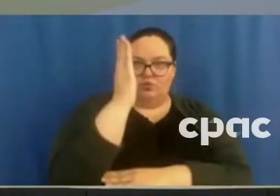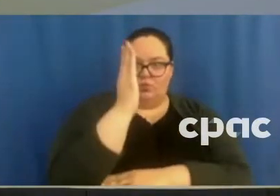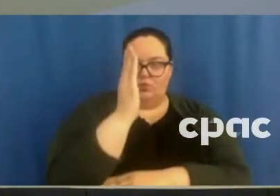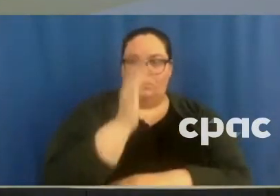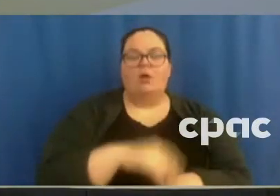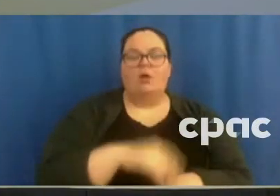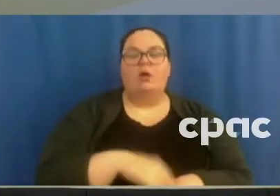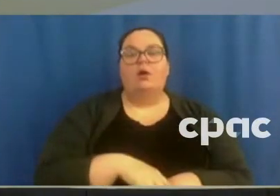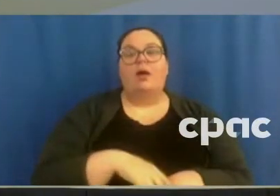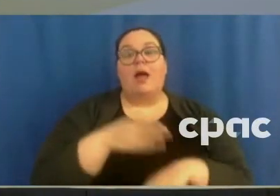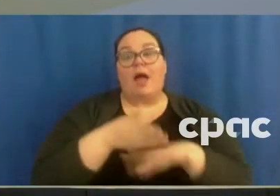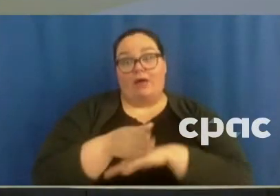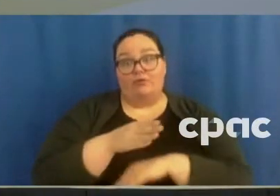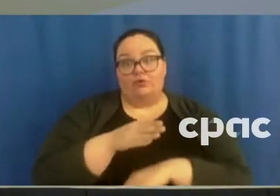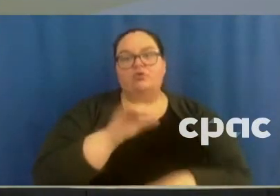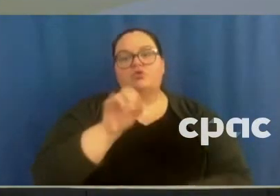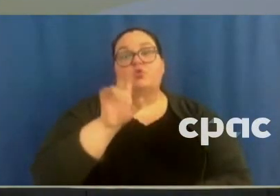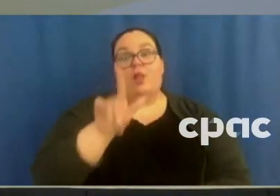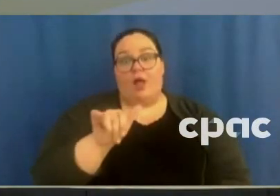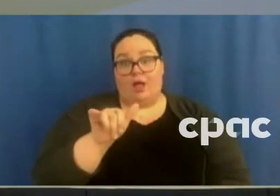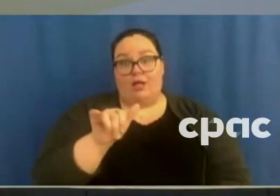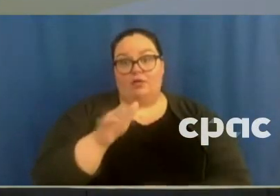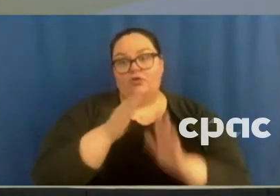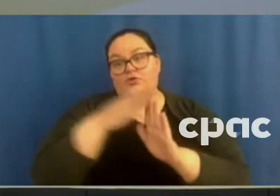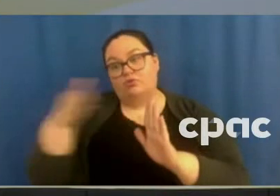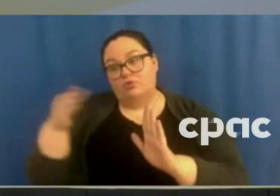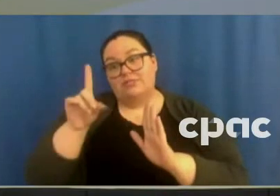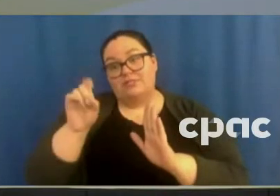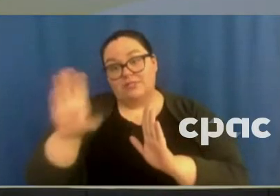born between July 1st and December 31st were